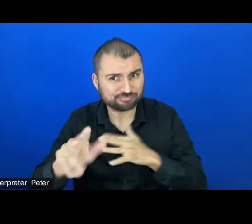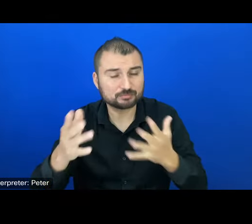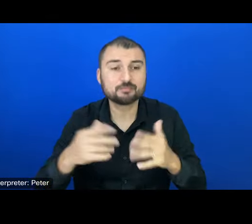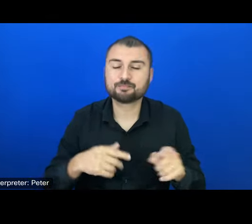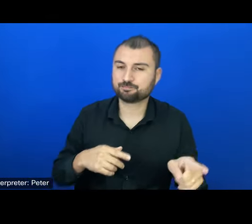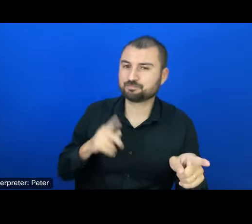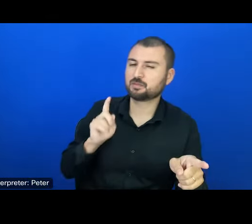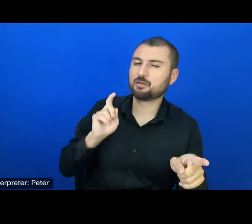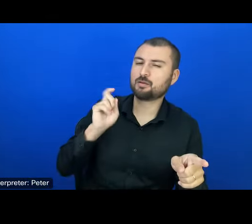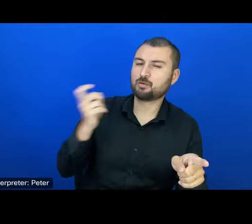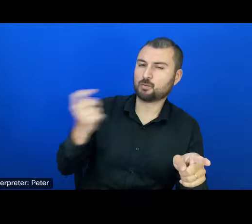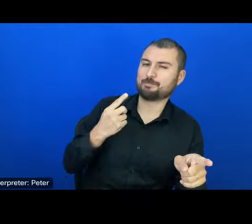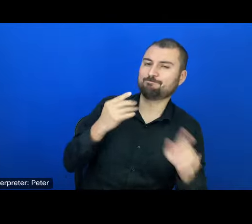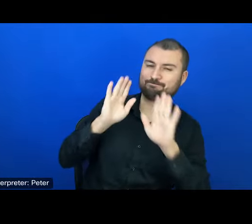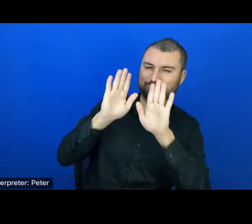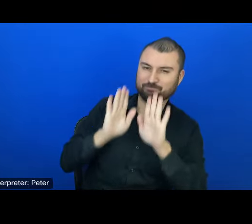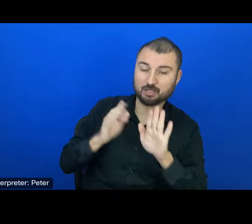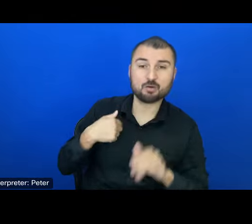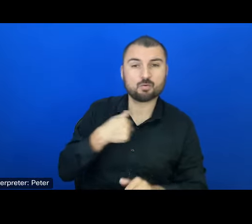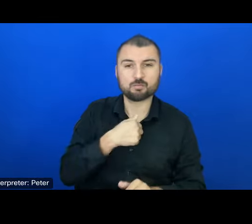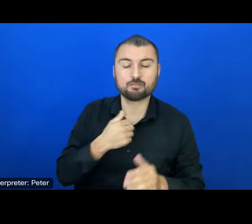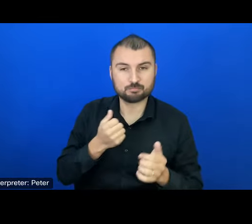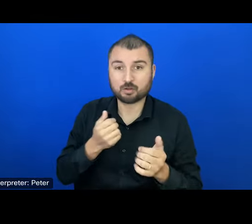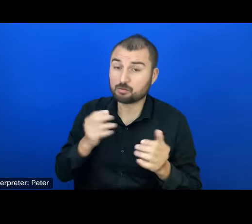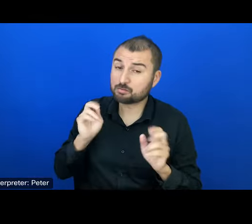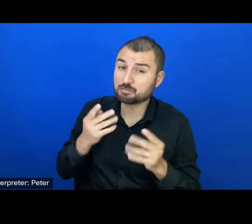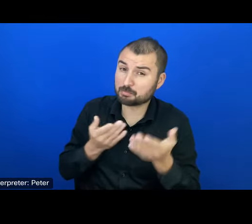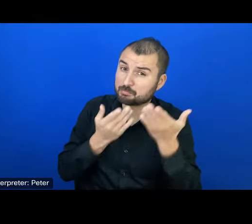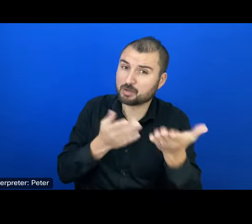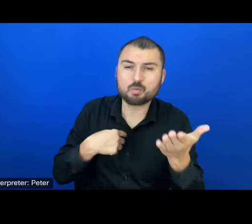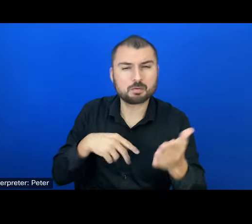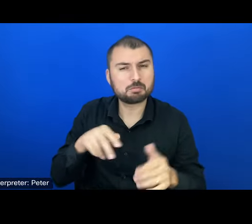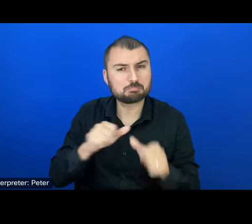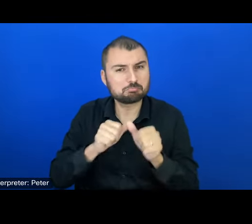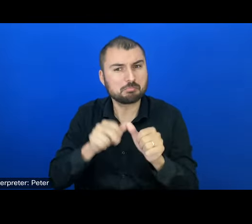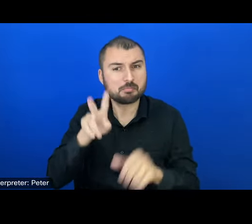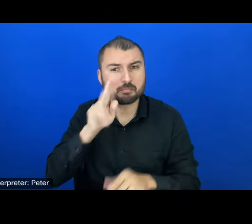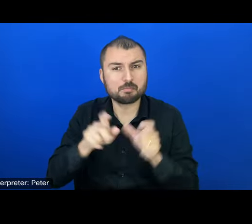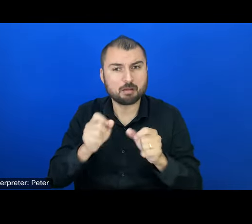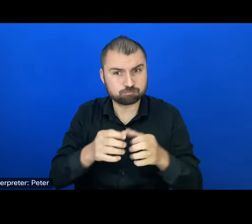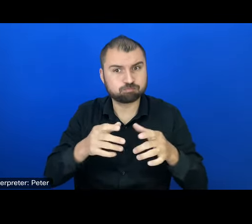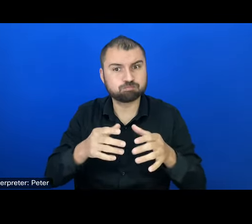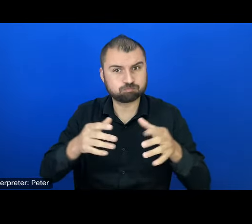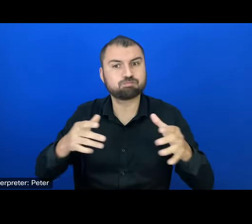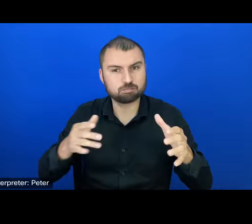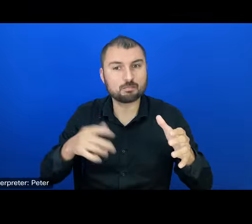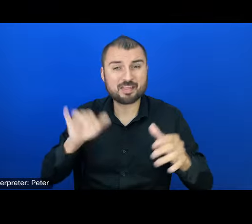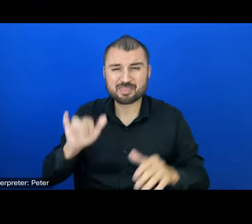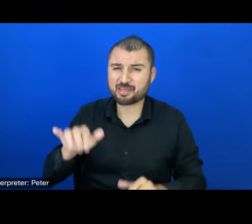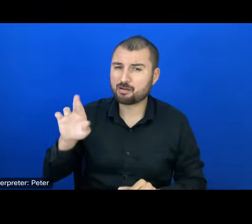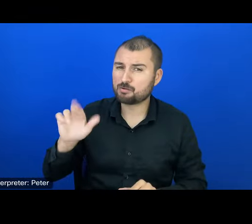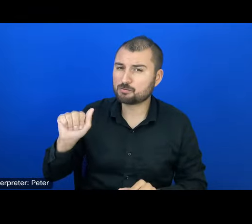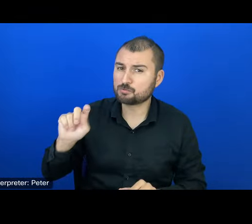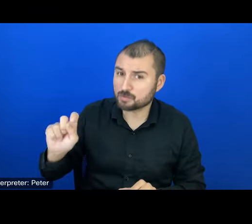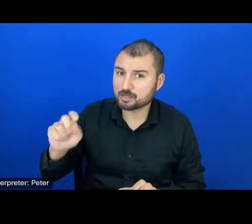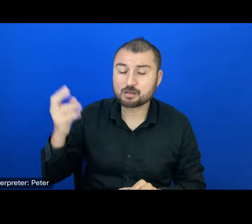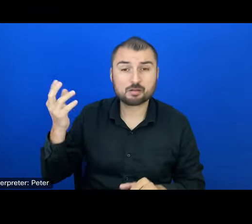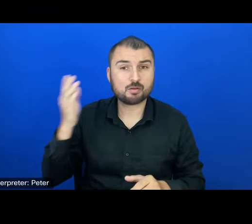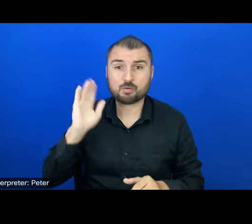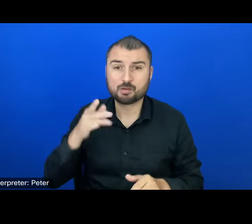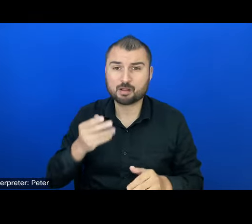projections, what we do know is that we're going to continue to see the population growth. It really comes down to what that rate's going to be. Is it going to continue to grow at a